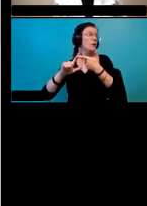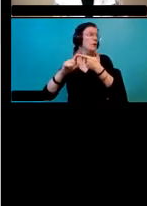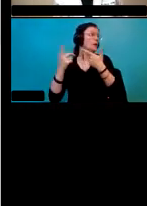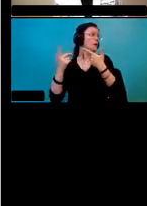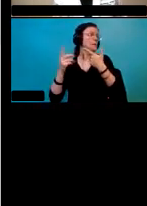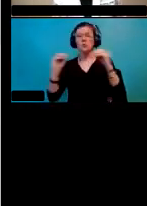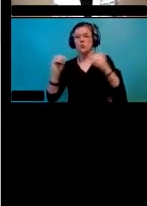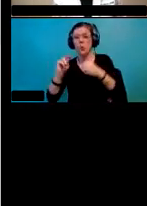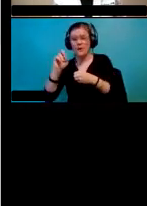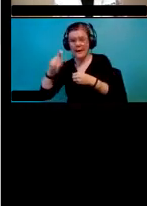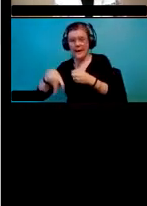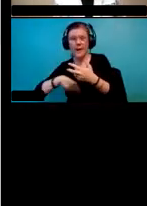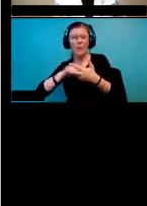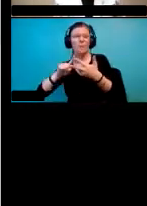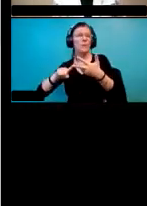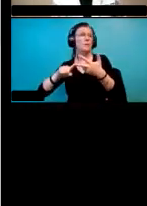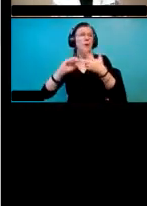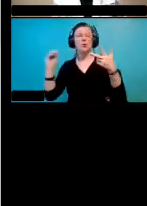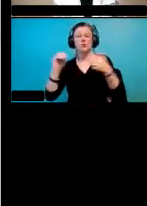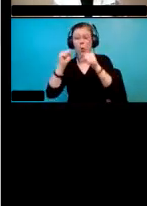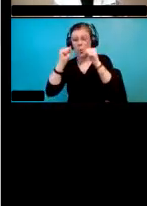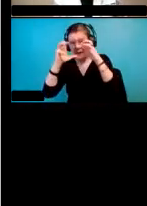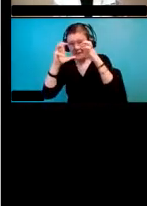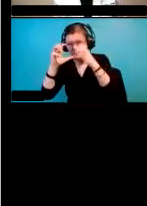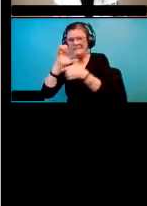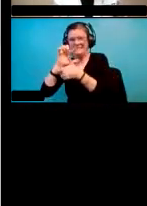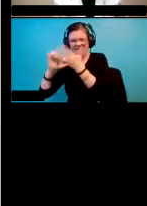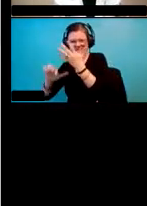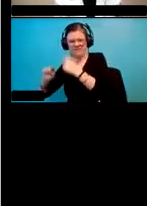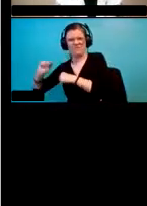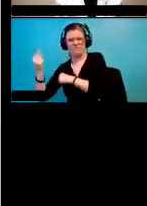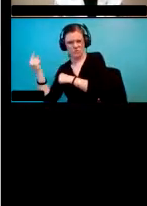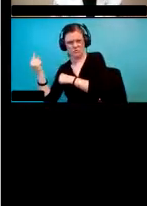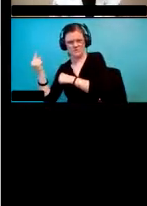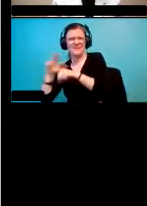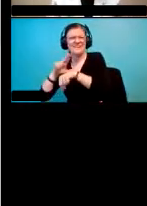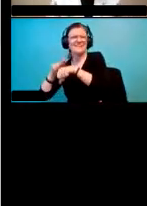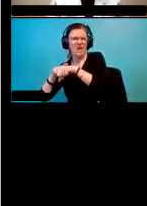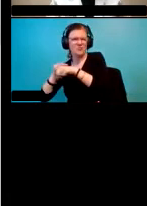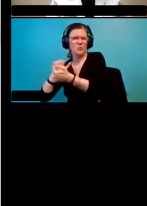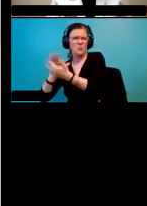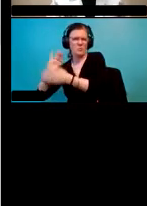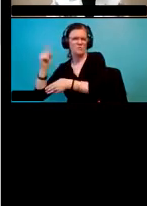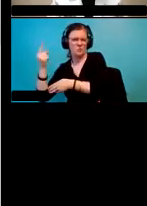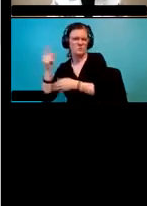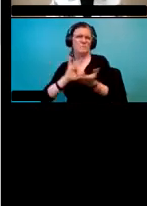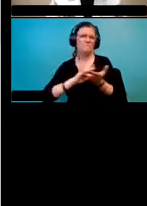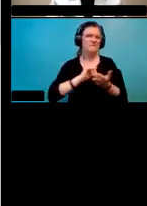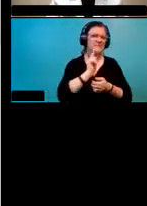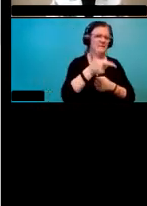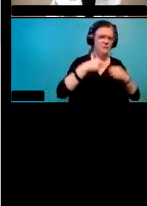sleep without a medication, we should always be going down that avenue first.